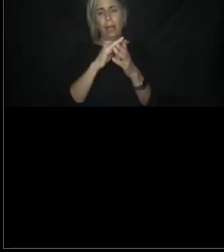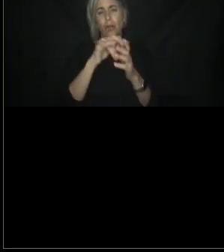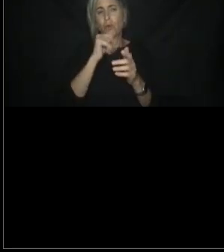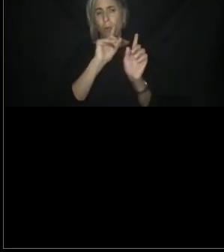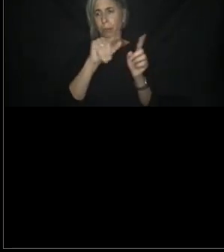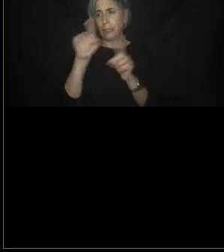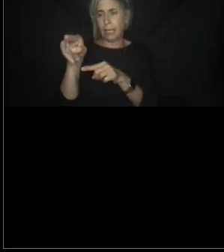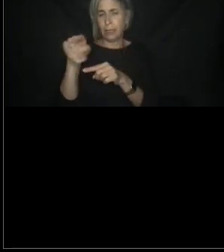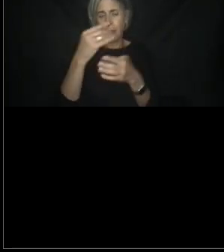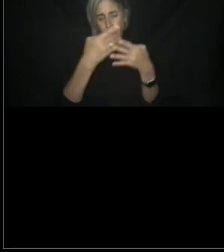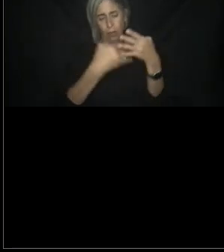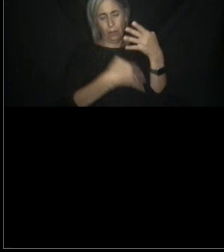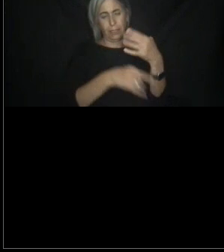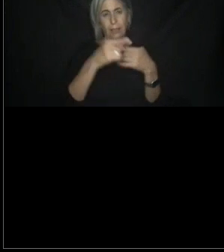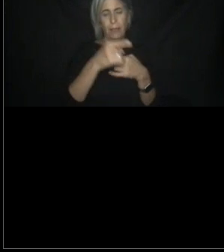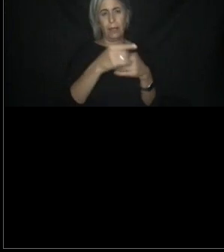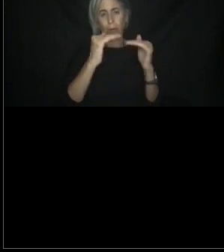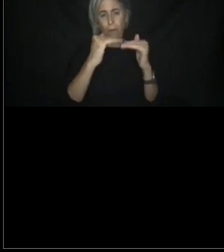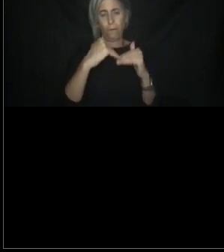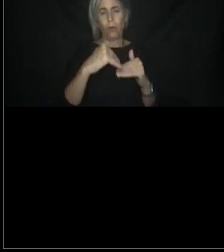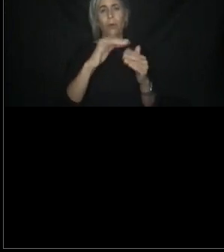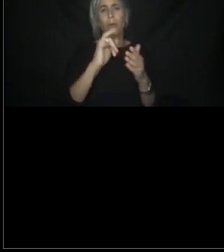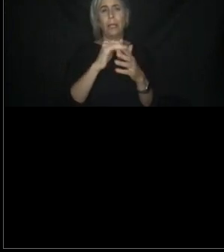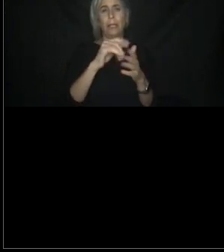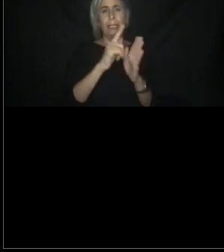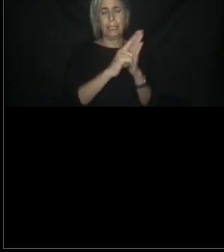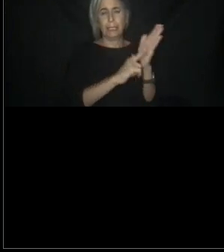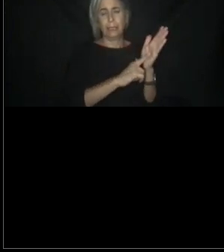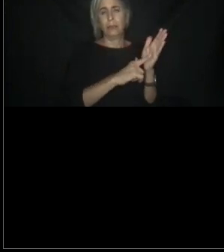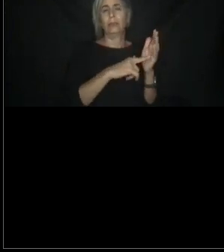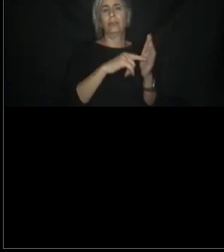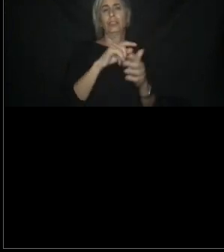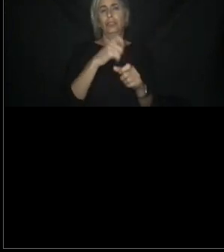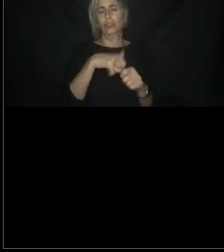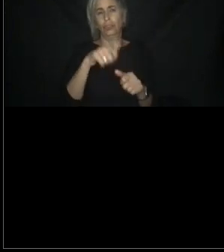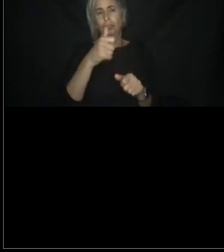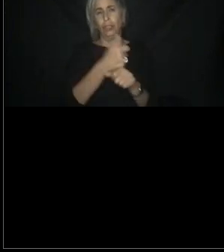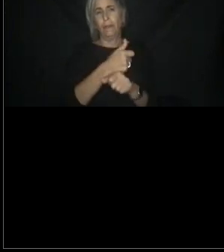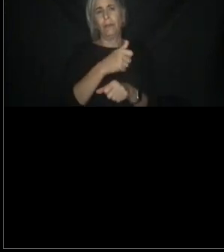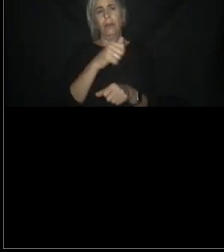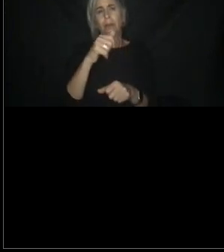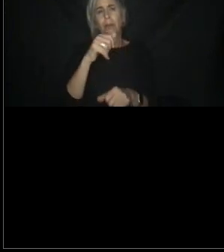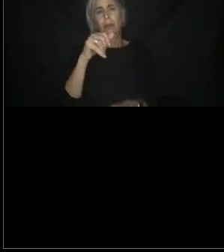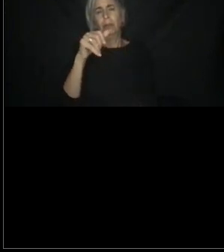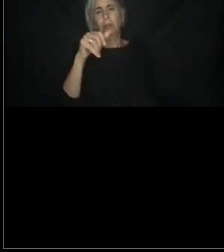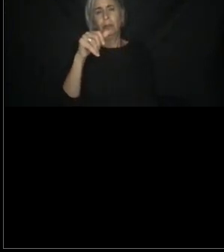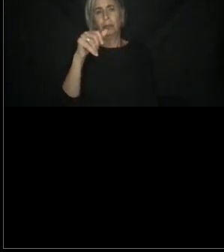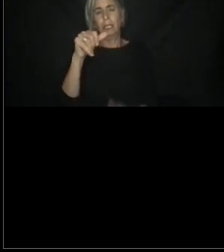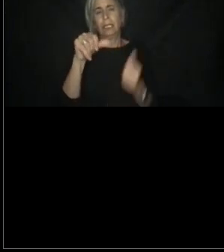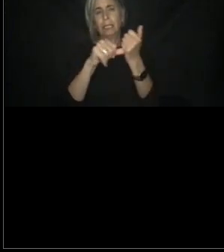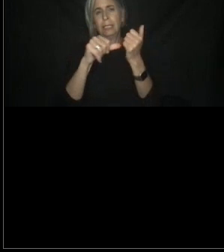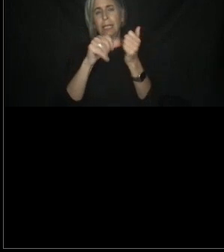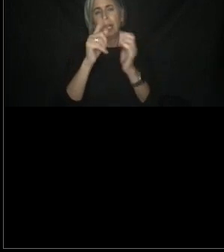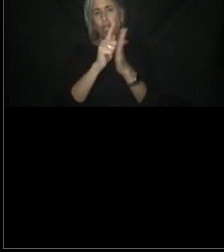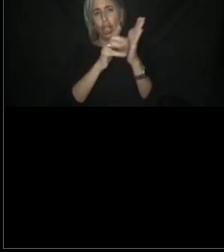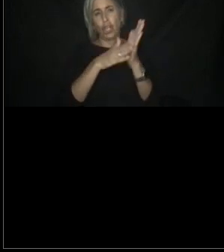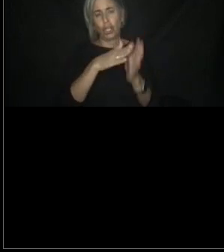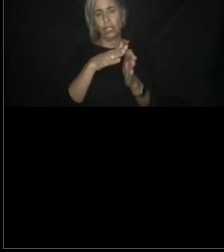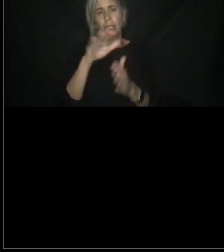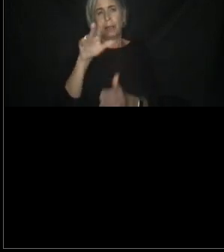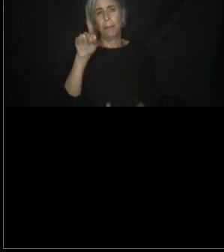and there is a list in there. I'll just go forward with it. The City Attorney James Sharop, Assistant City Attorney Donald J. Duty, Assistant City Attorney Gal